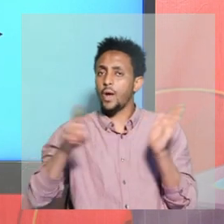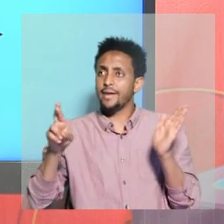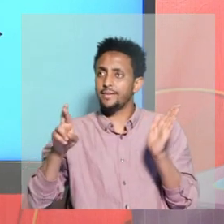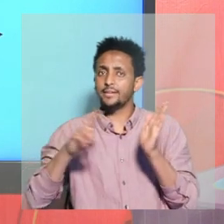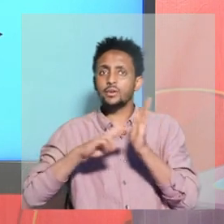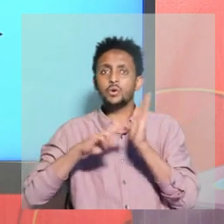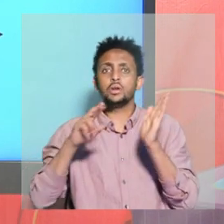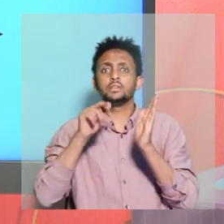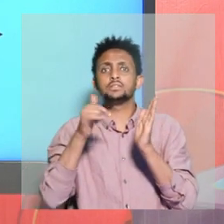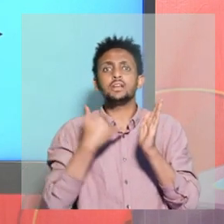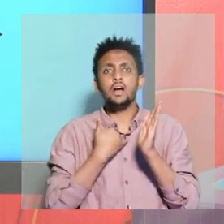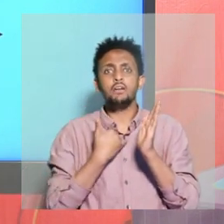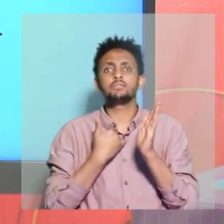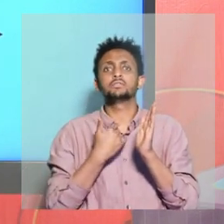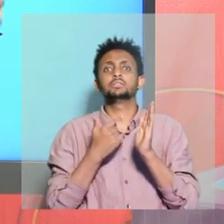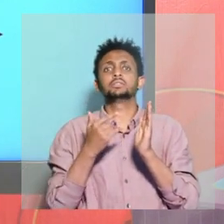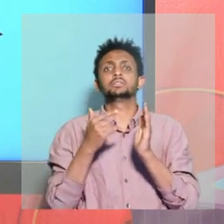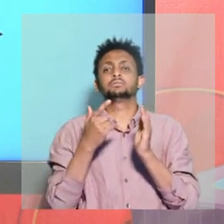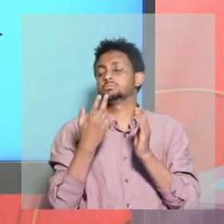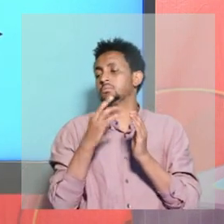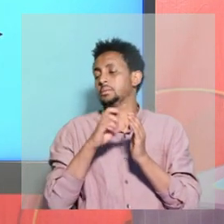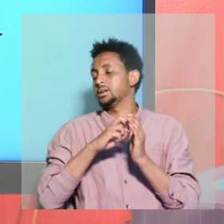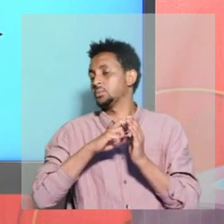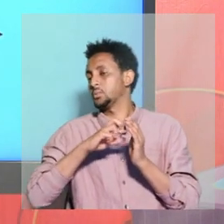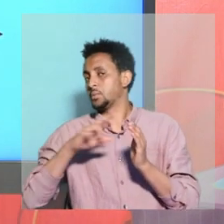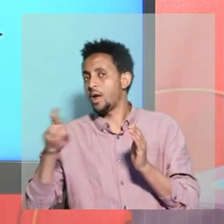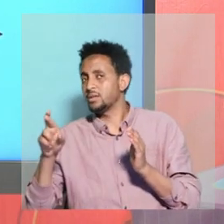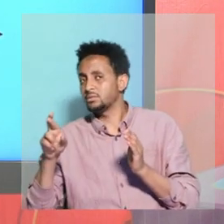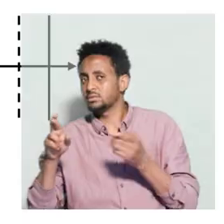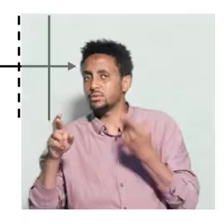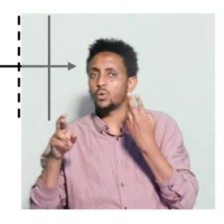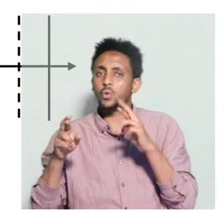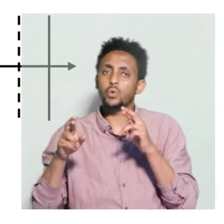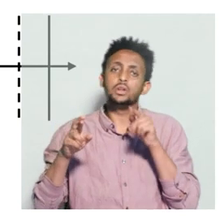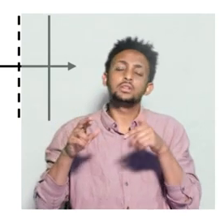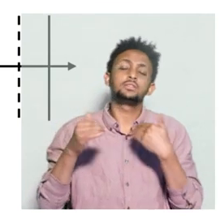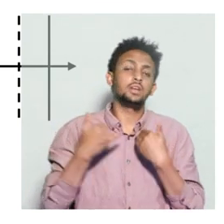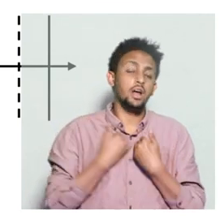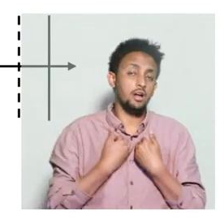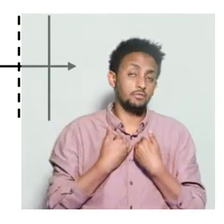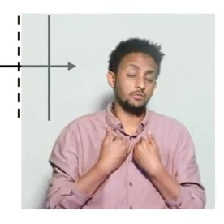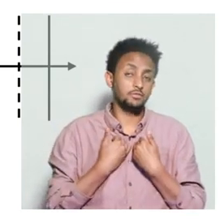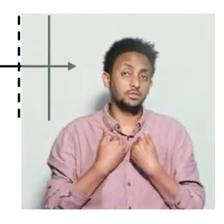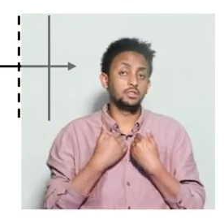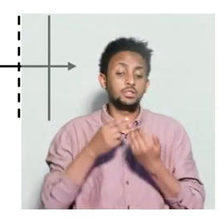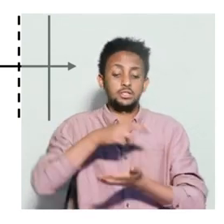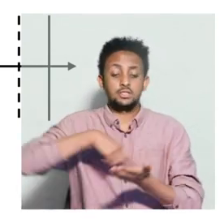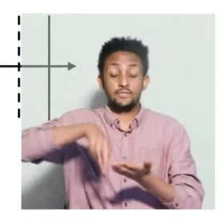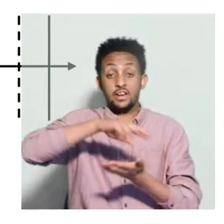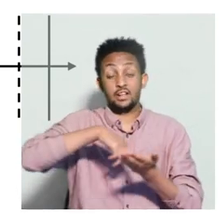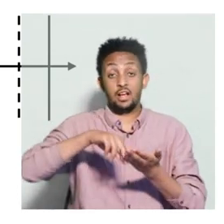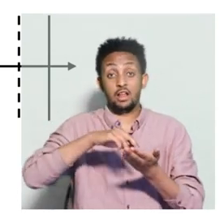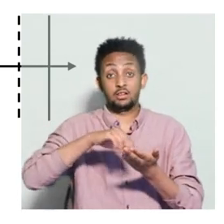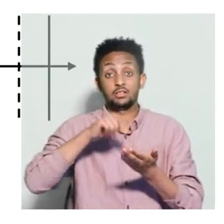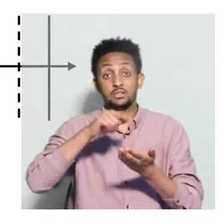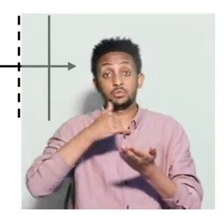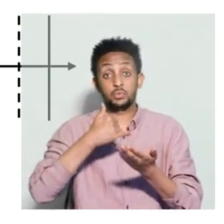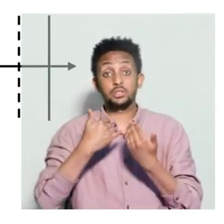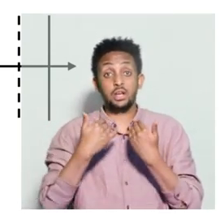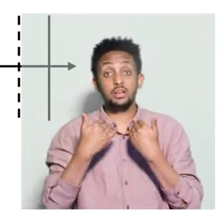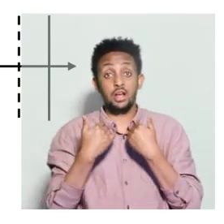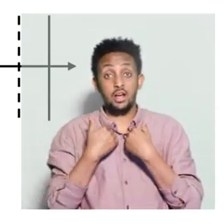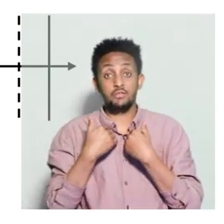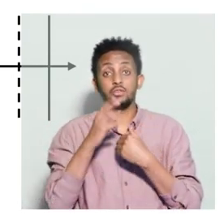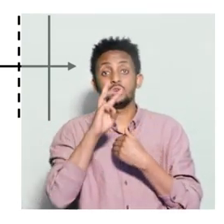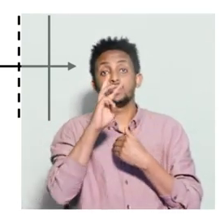that this wave is propagating to the right. And here we have a spherical wavefront, so that we can have